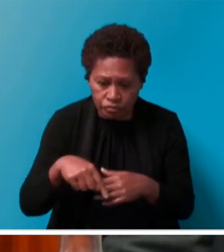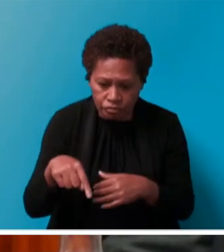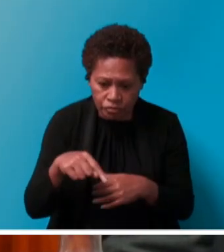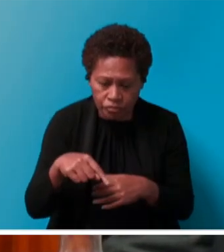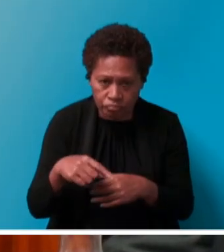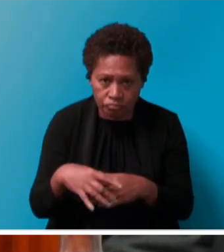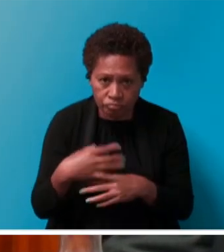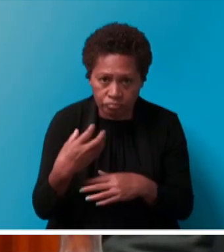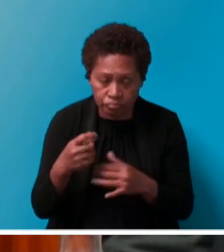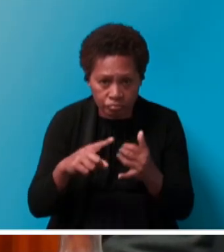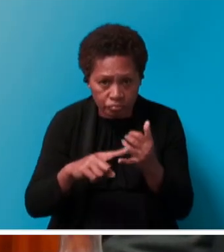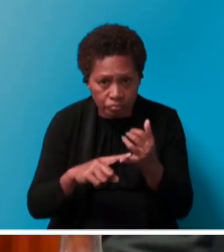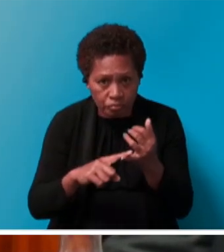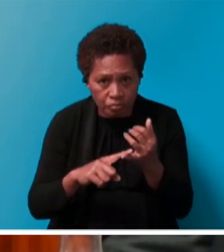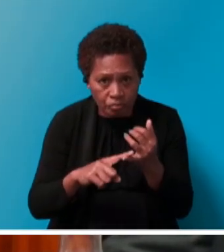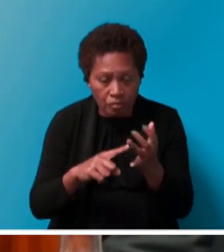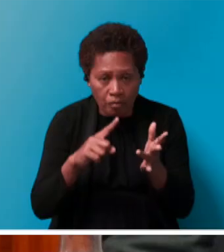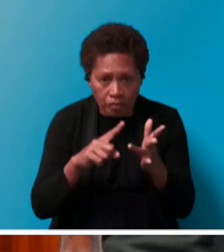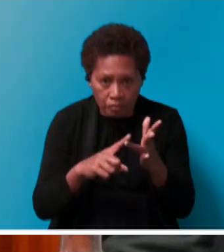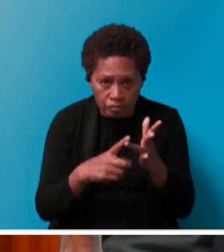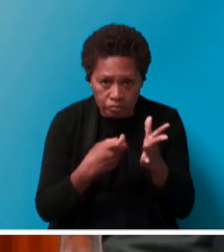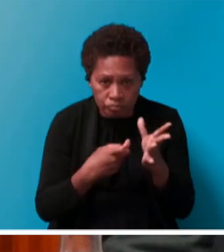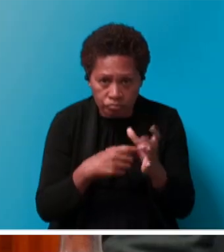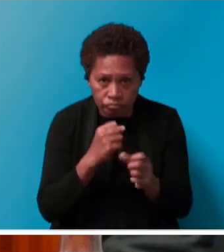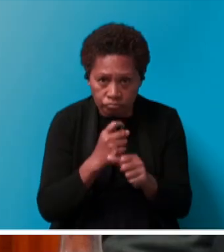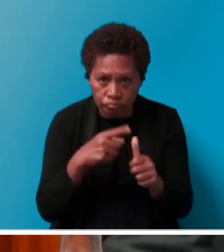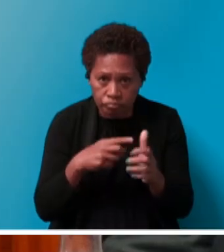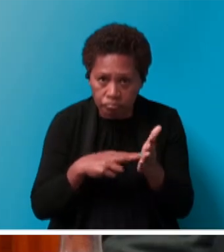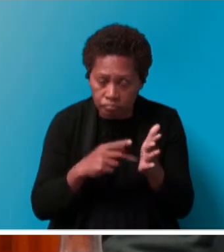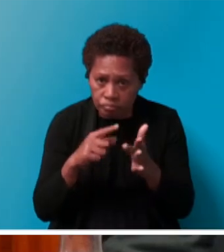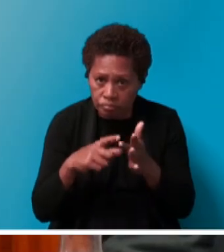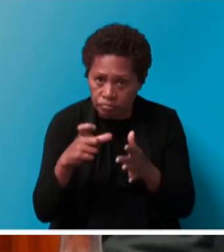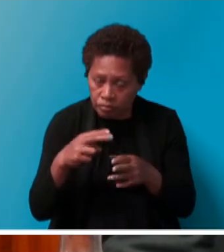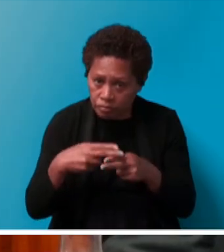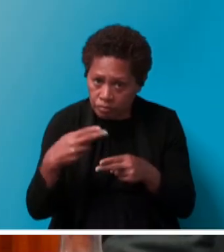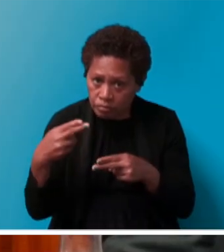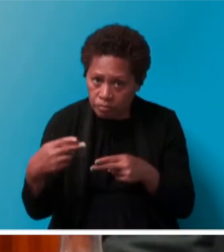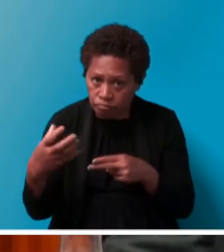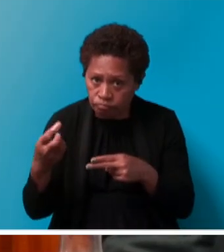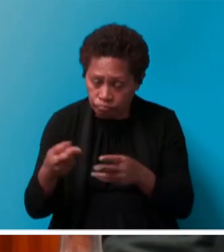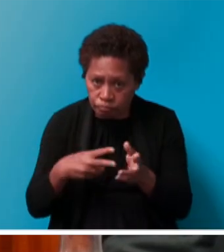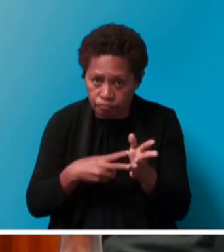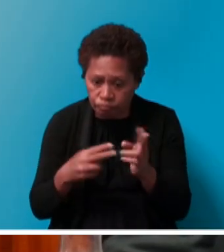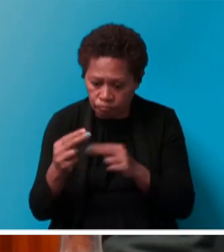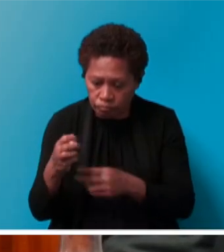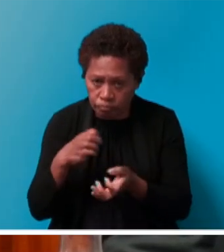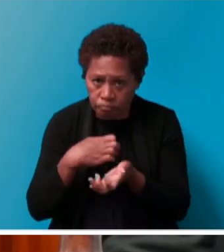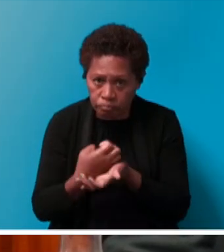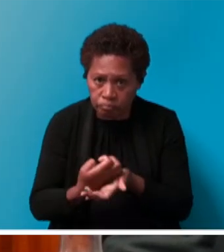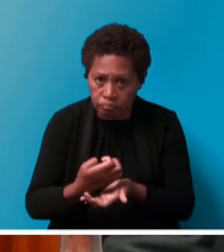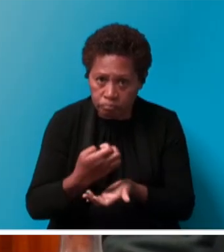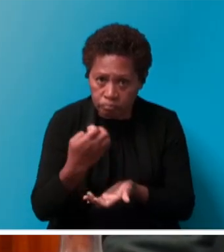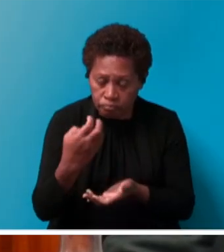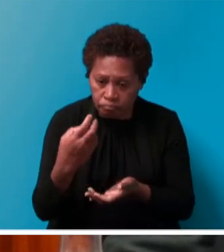highlands. Their ingenuity is the engine of a new, diversified Fijian economy. But